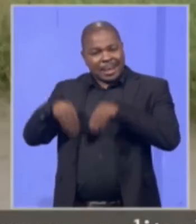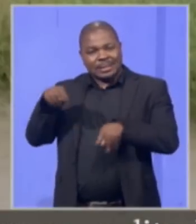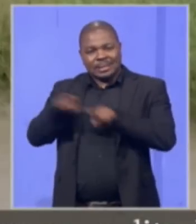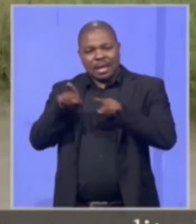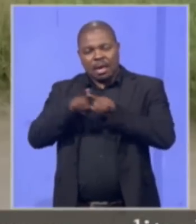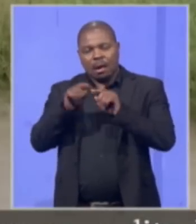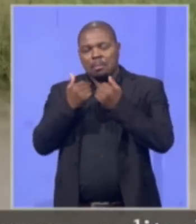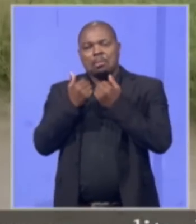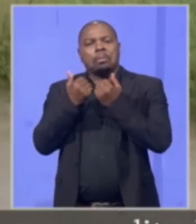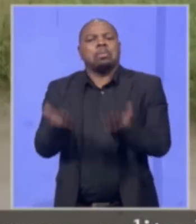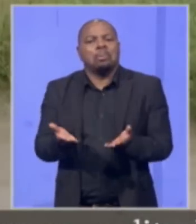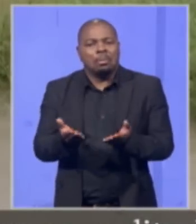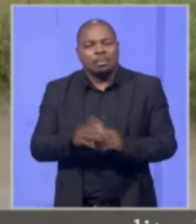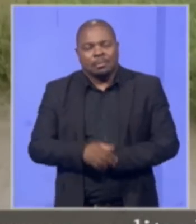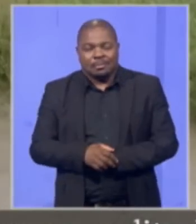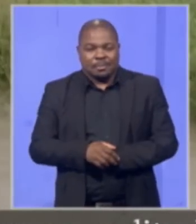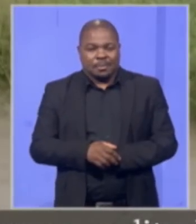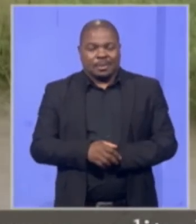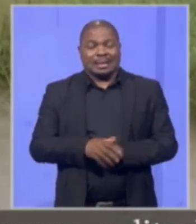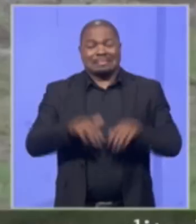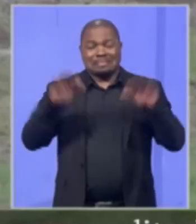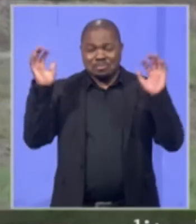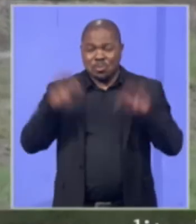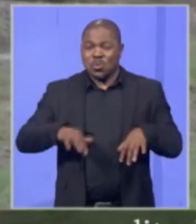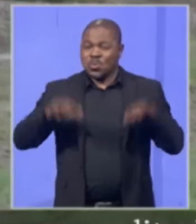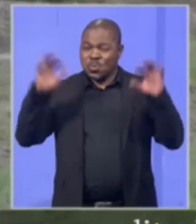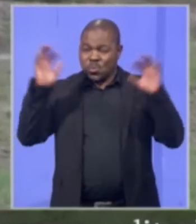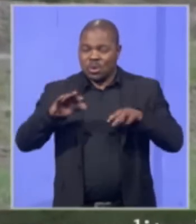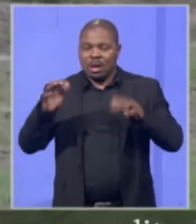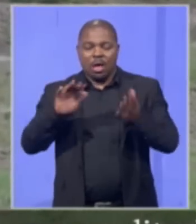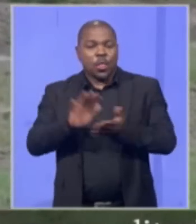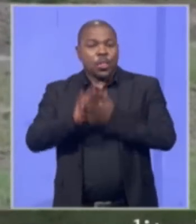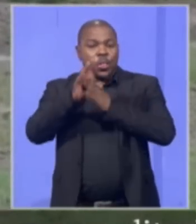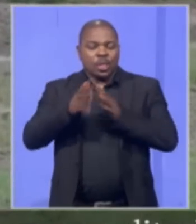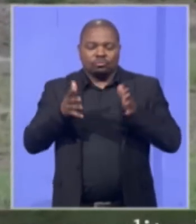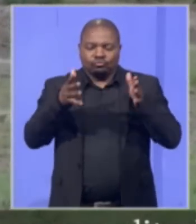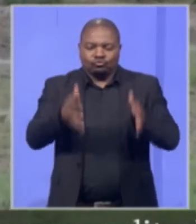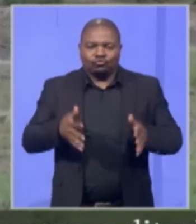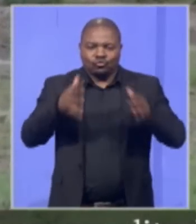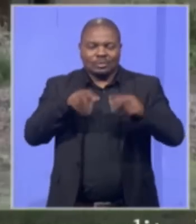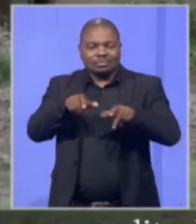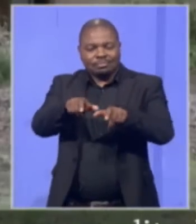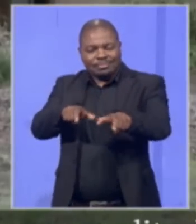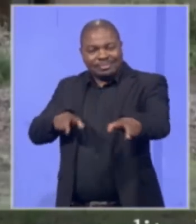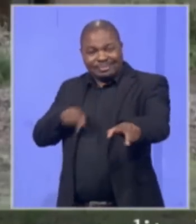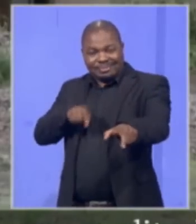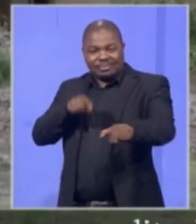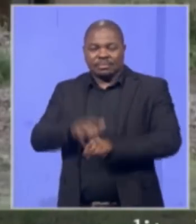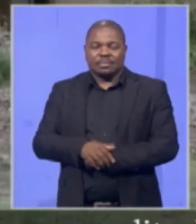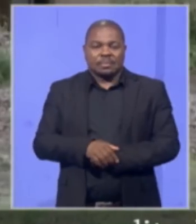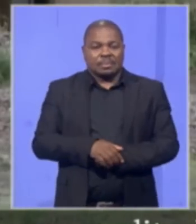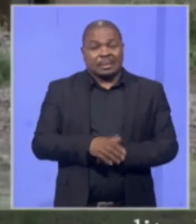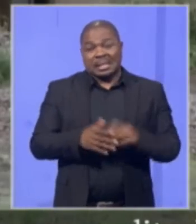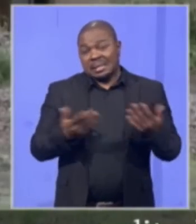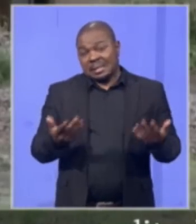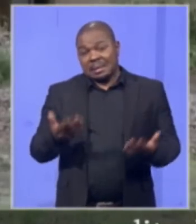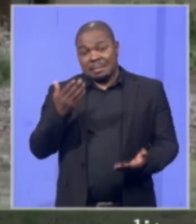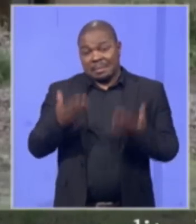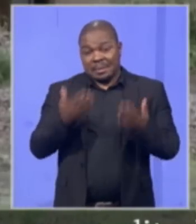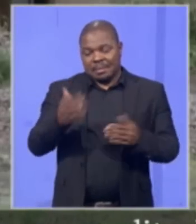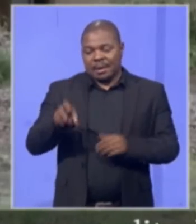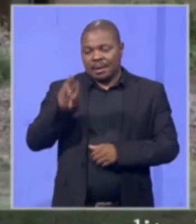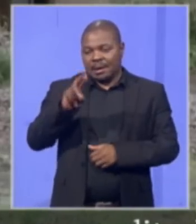one. Go le jalo dipula tsa matlorotloro di sentse gape seporo sa diterena. Go na le matshosetsi a gore tsela